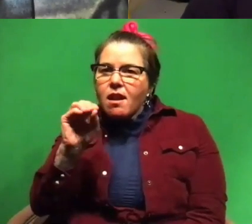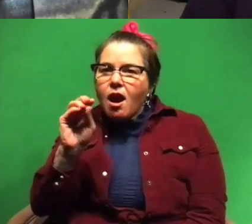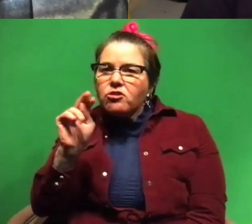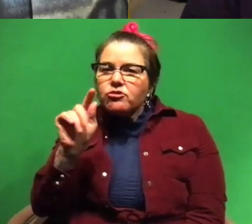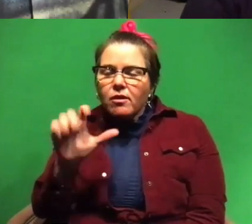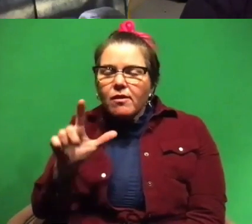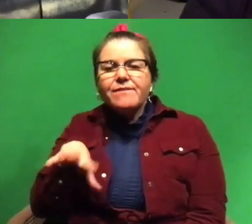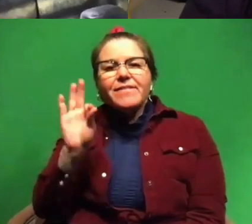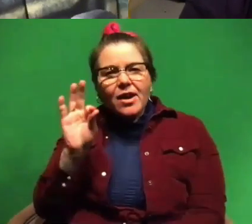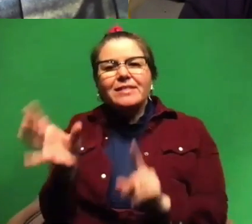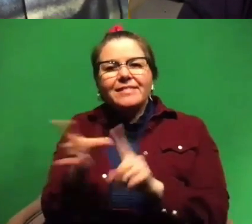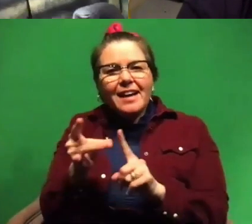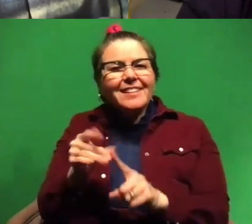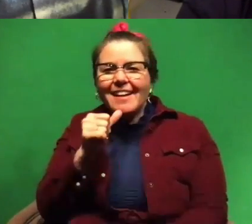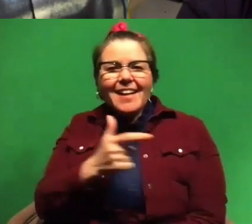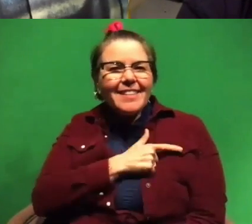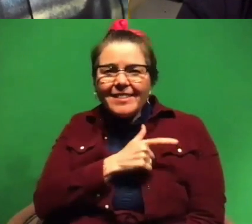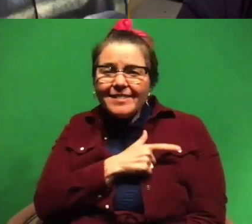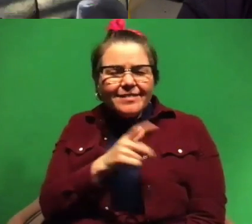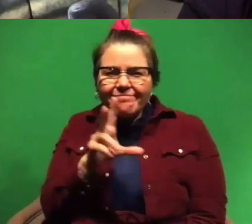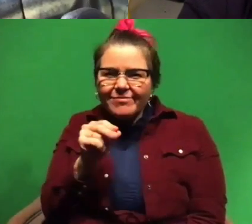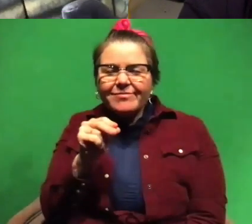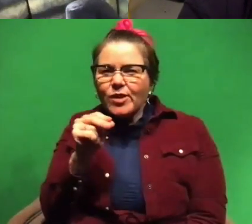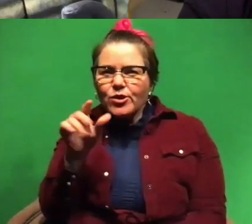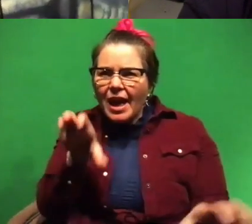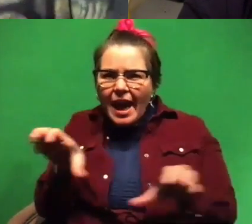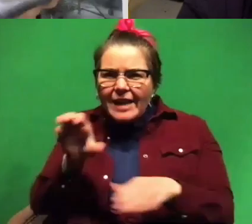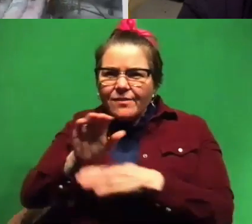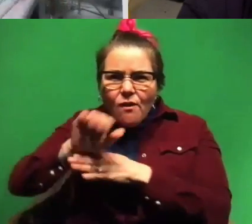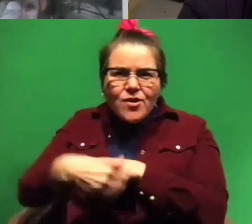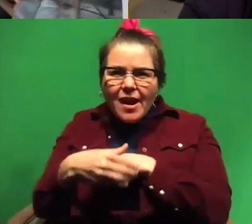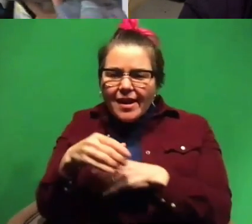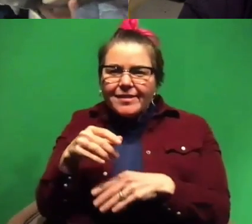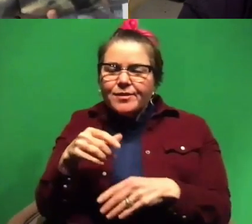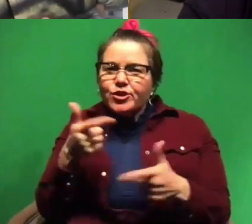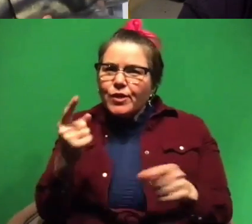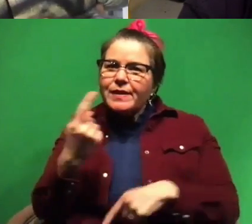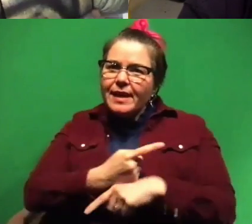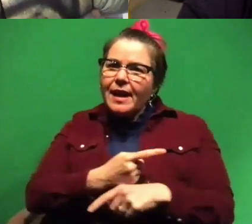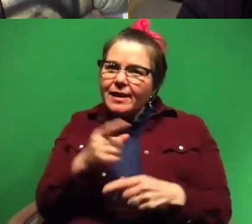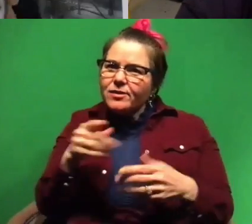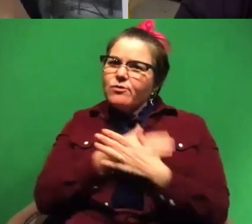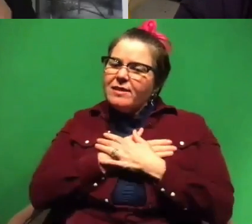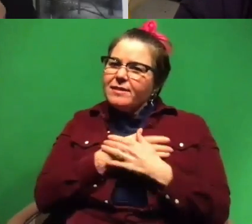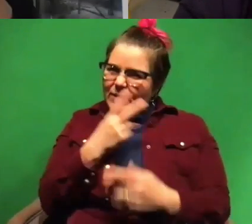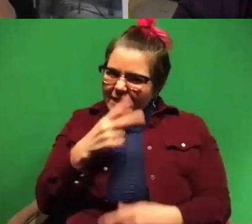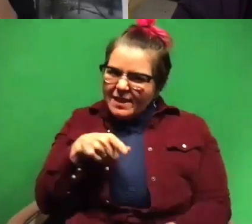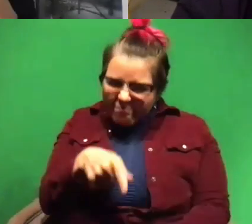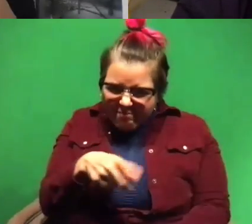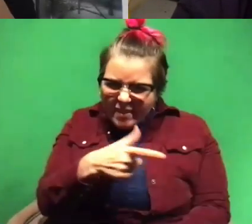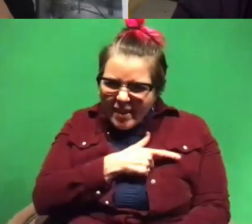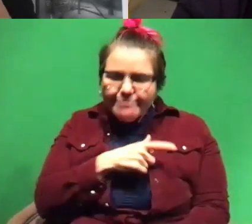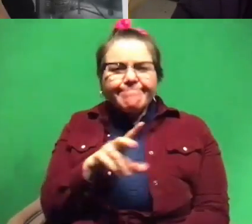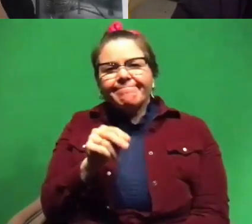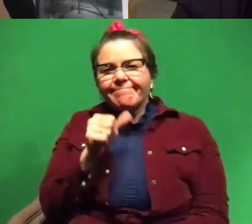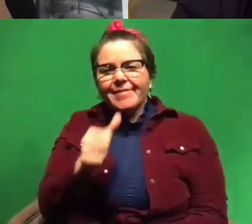found out they're not lazy at all. They're just nocturnal. So they get really active at nighttime. So we catch them during the day. So they're right there